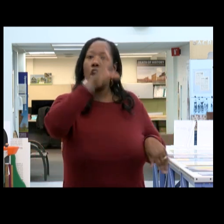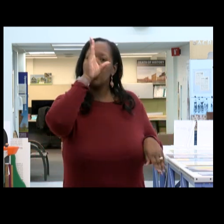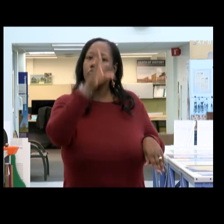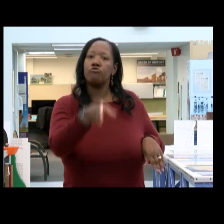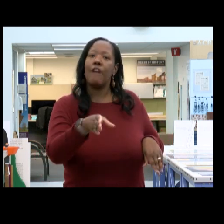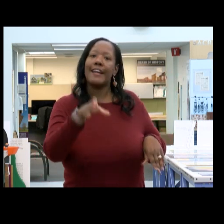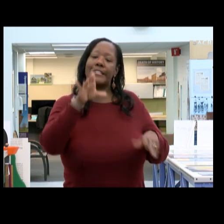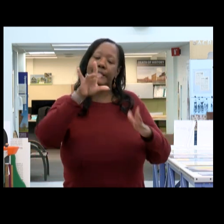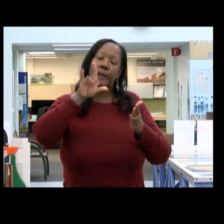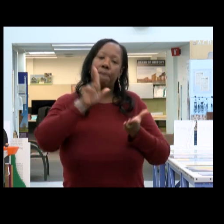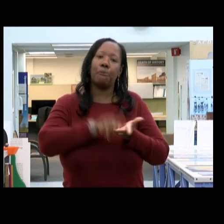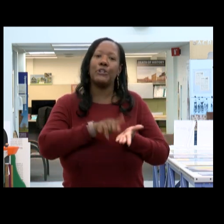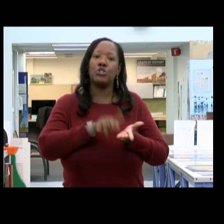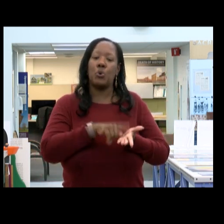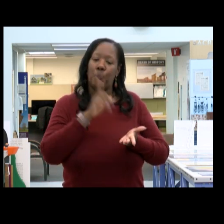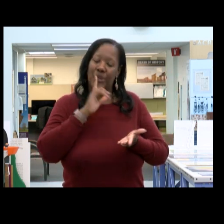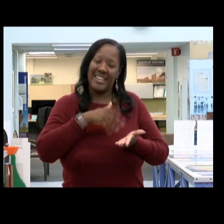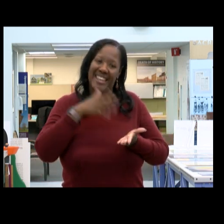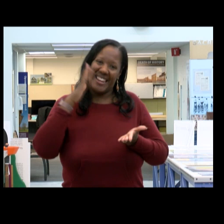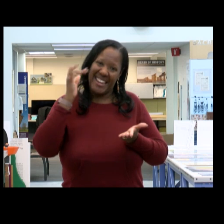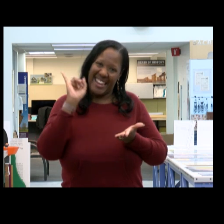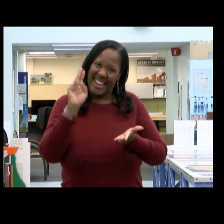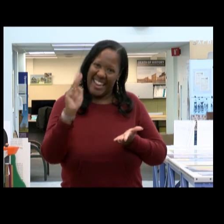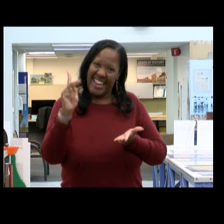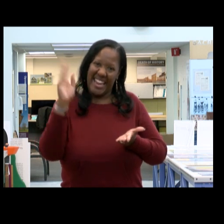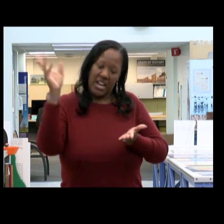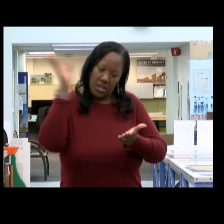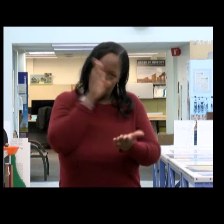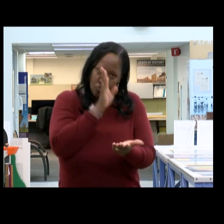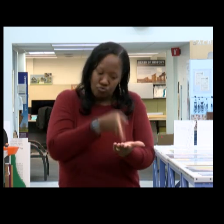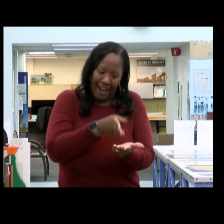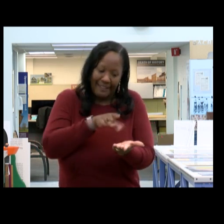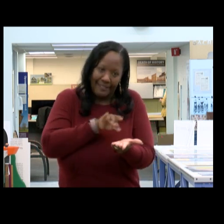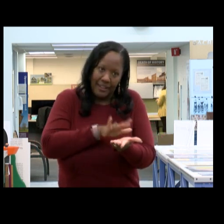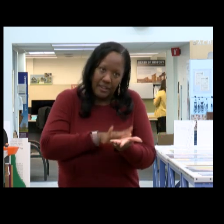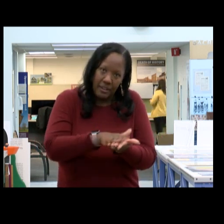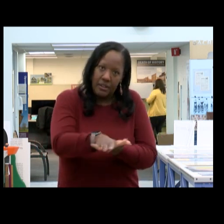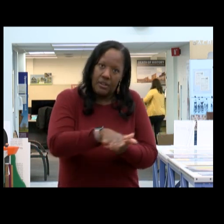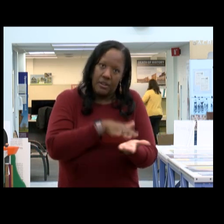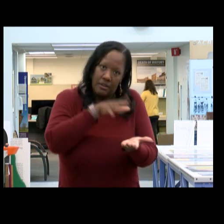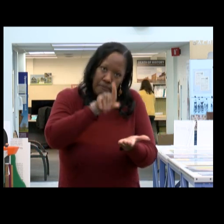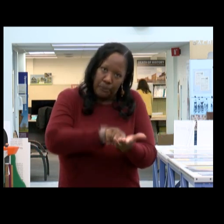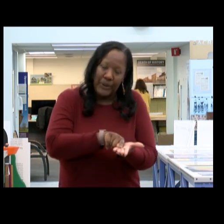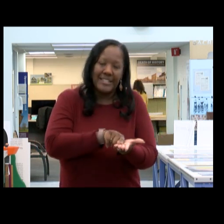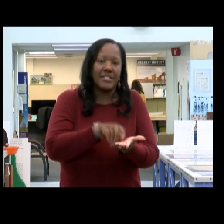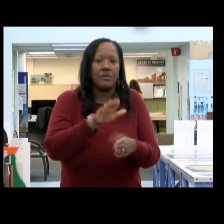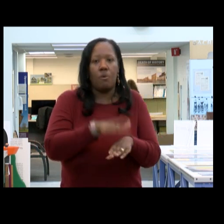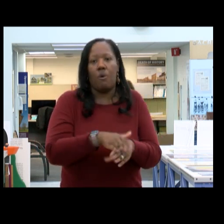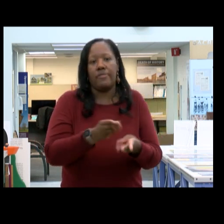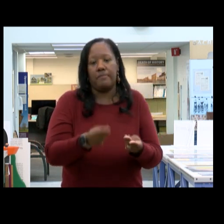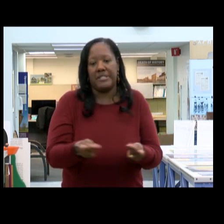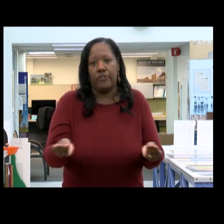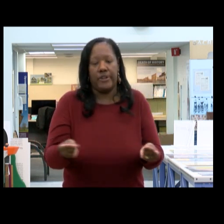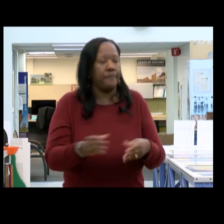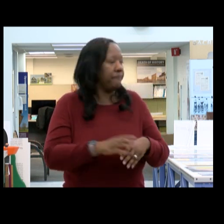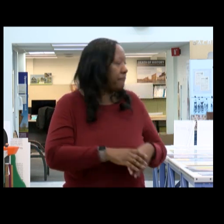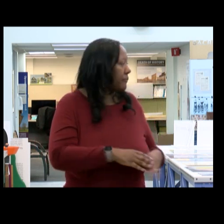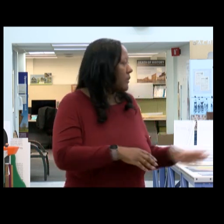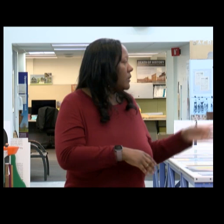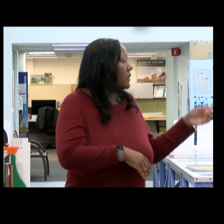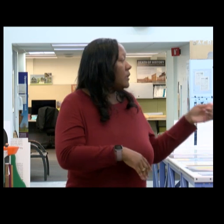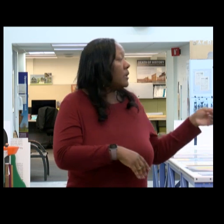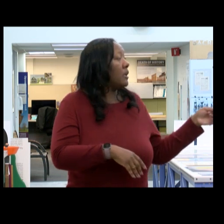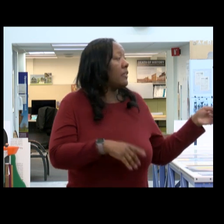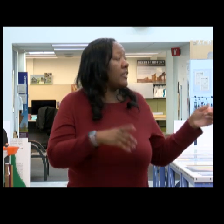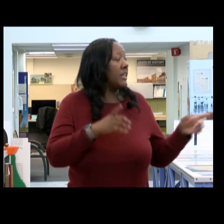onto a substrate. And we use a lot of this. It's one of our go-to materials. Again, in the past, this is a